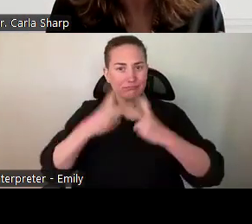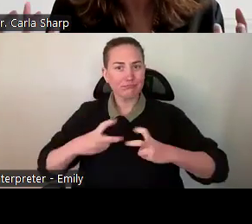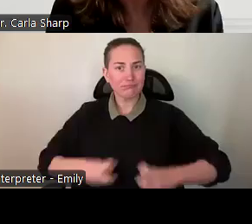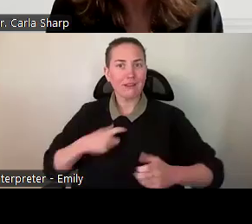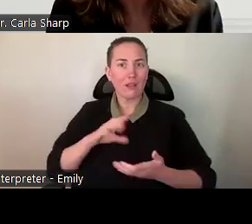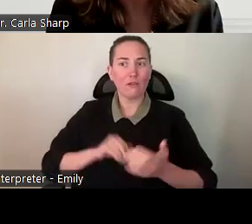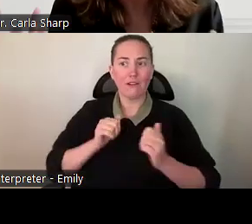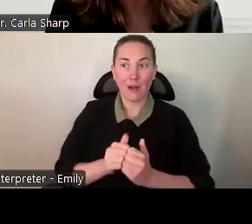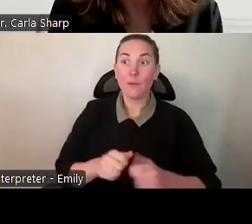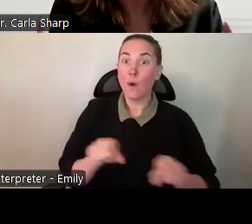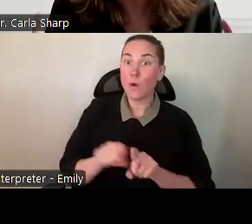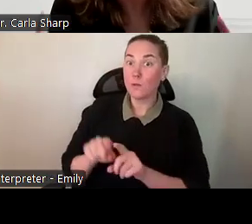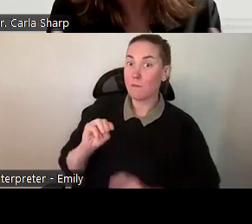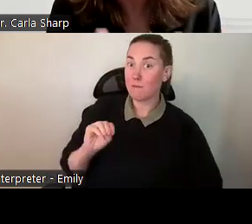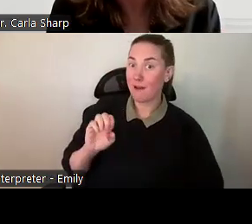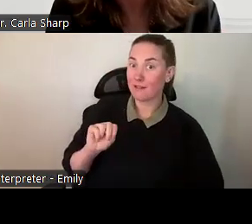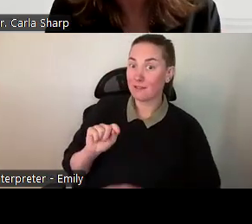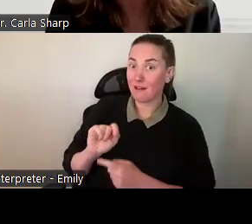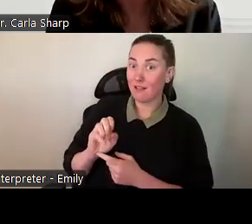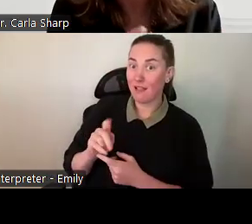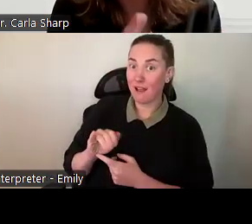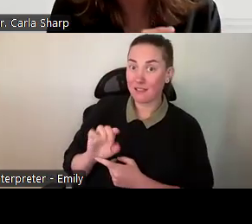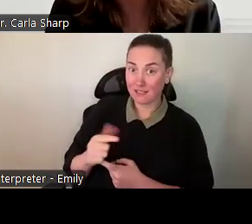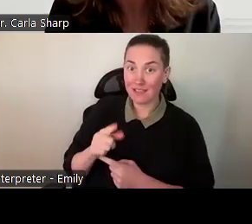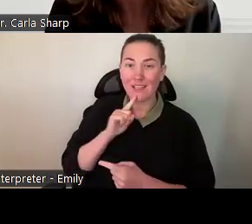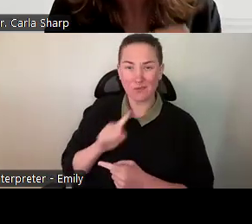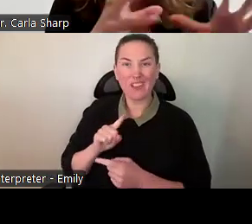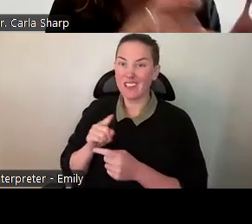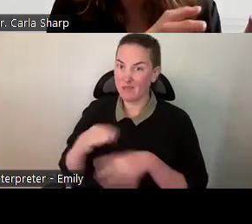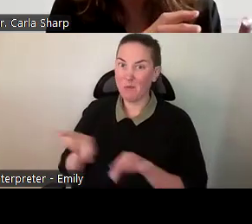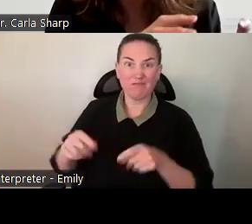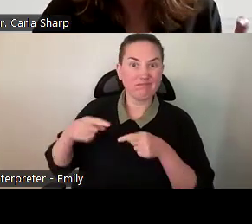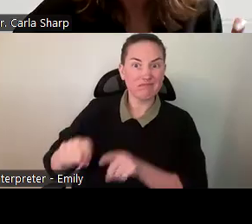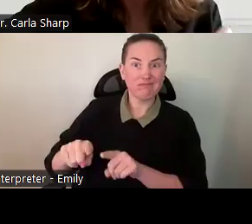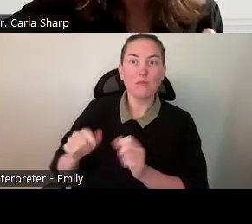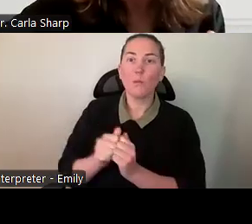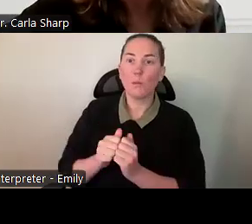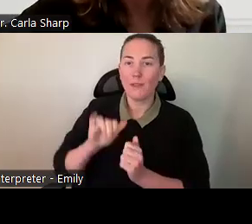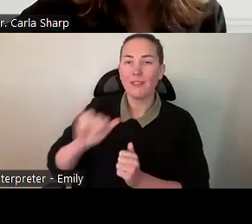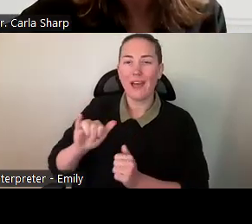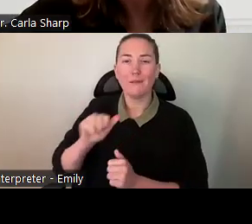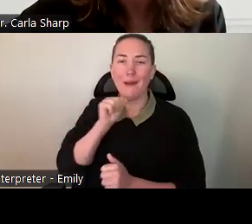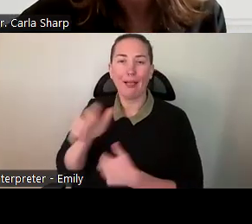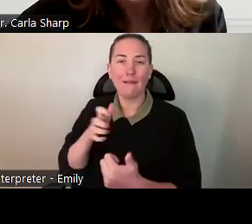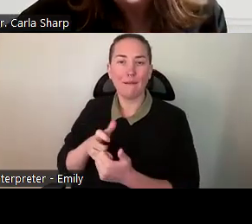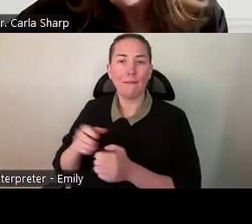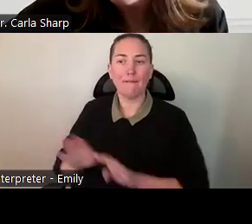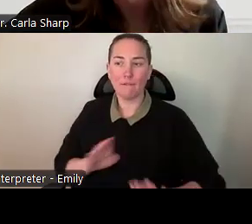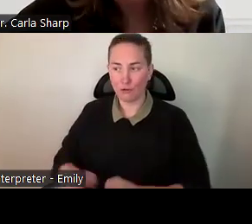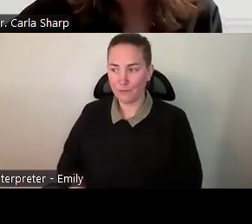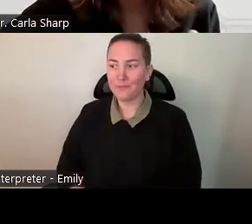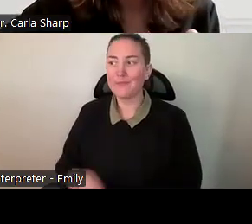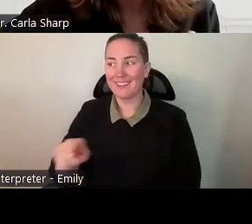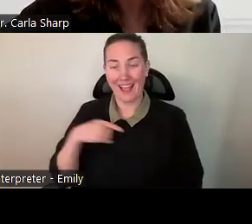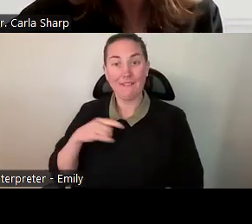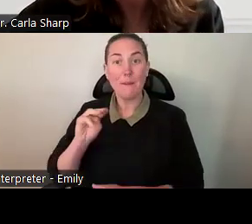shown that mentalizing is then an important correlate of maladaptive personality functioning, and in a recent